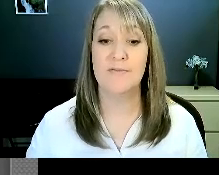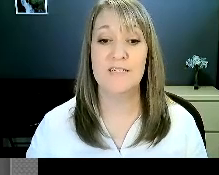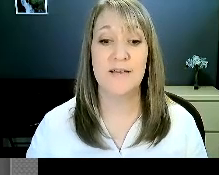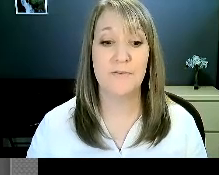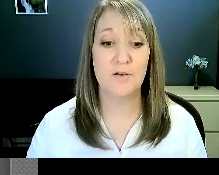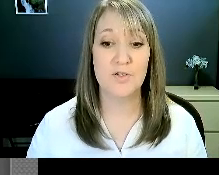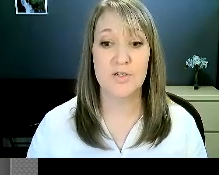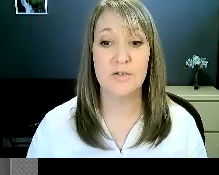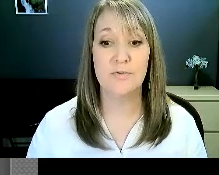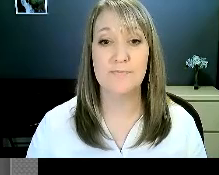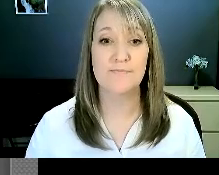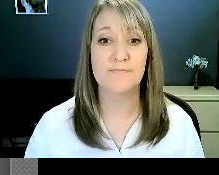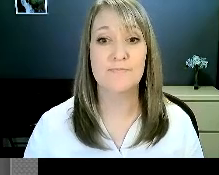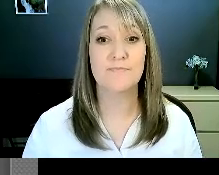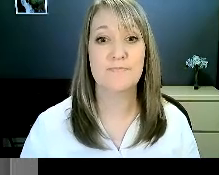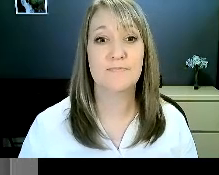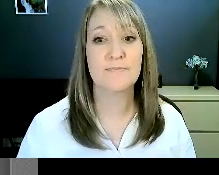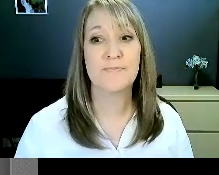part of deaf culture too.